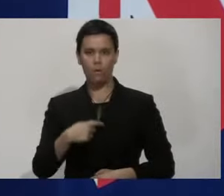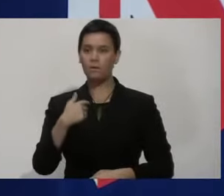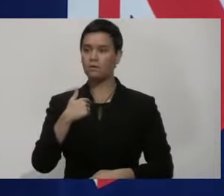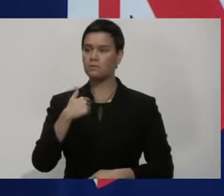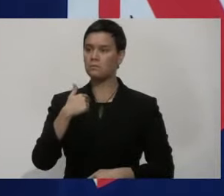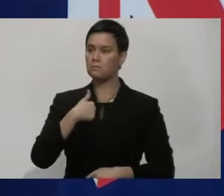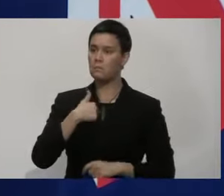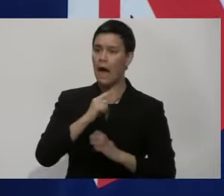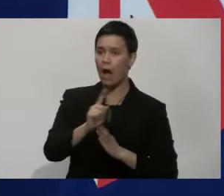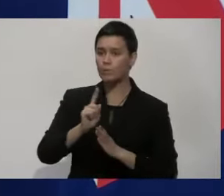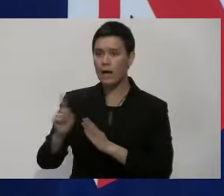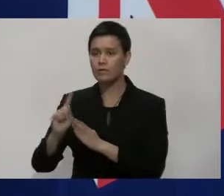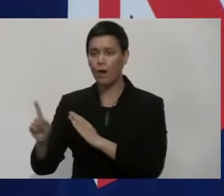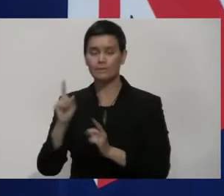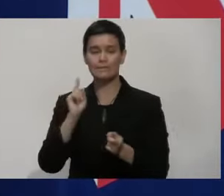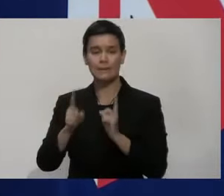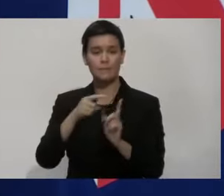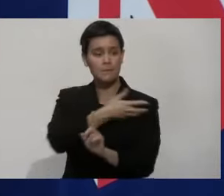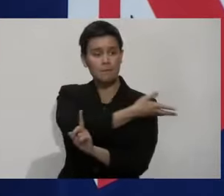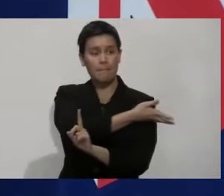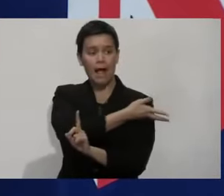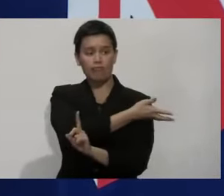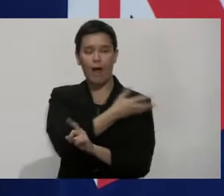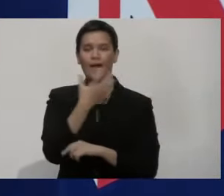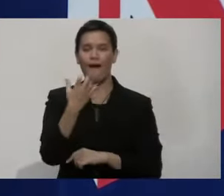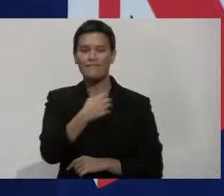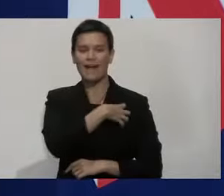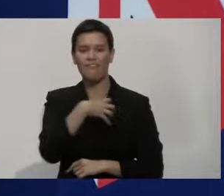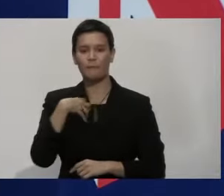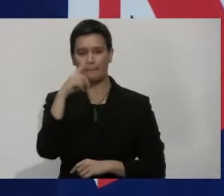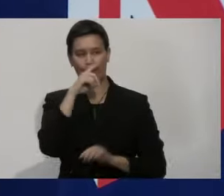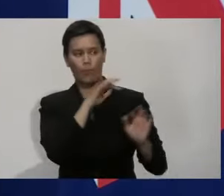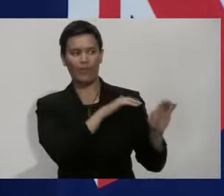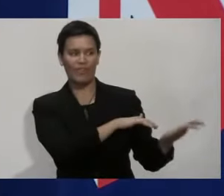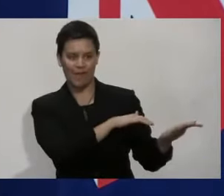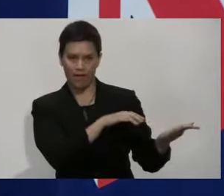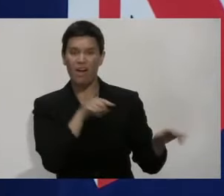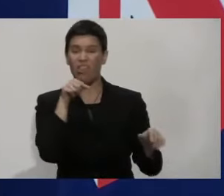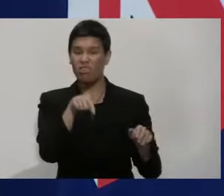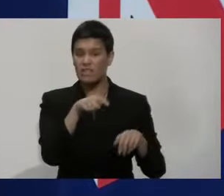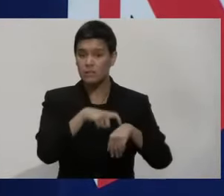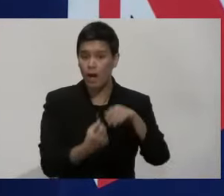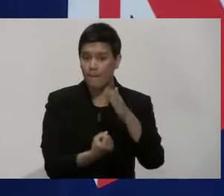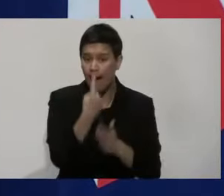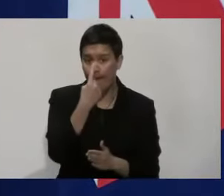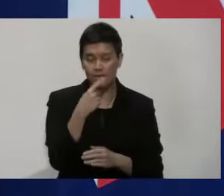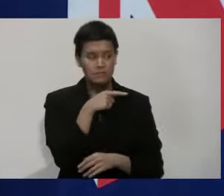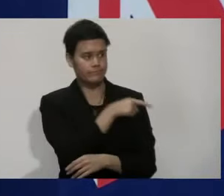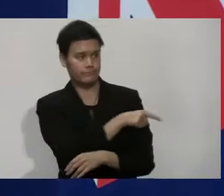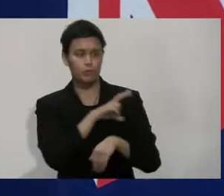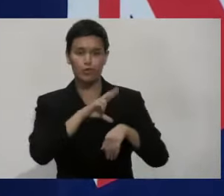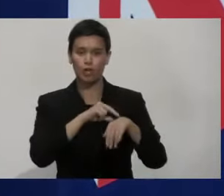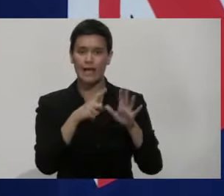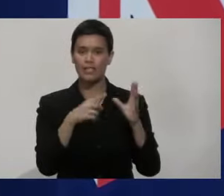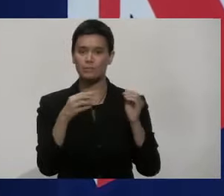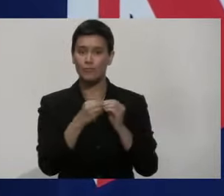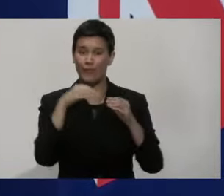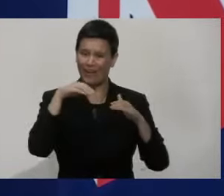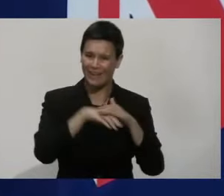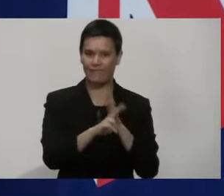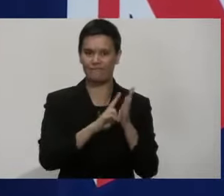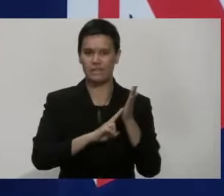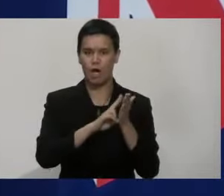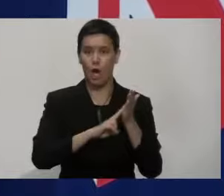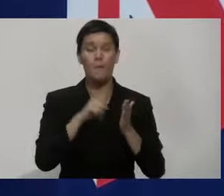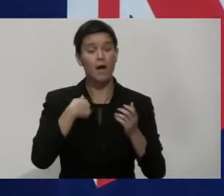have taken it down because we don't want to lead to any questions of there being any compromised position of anyone in this case. But again, not an